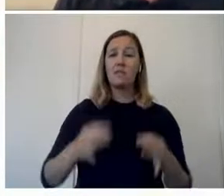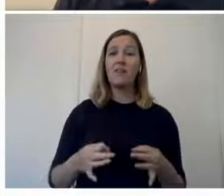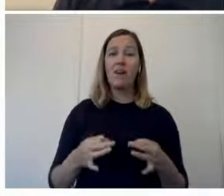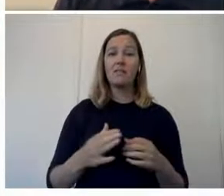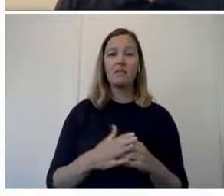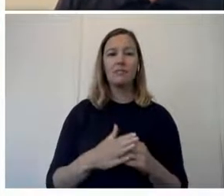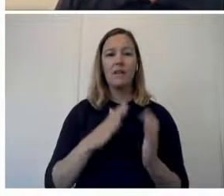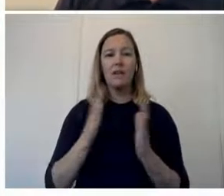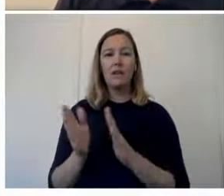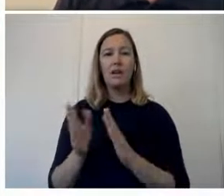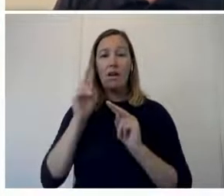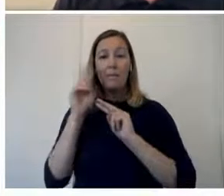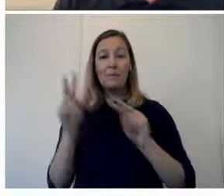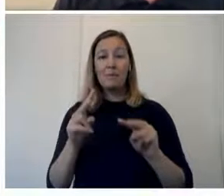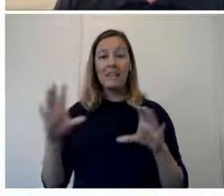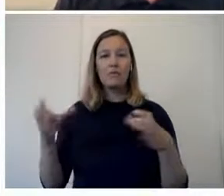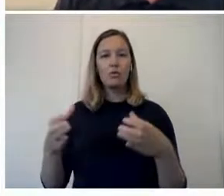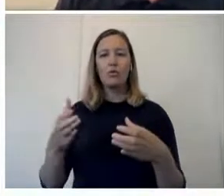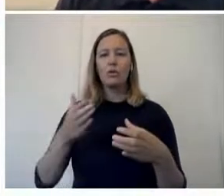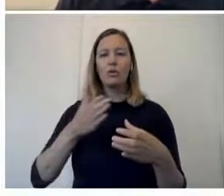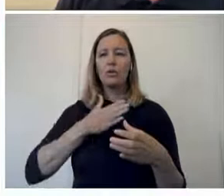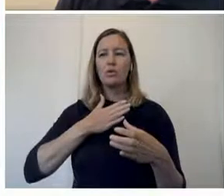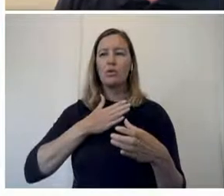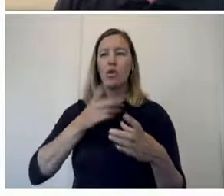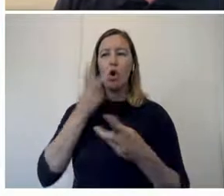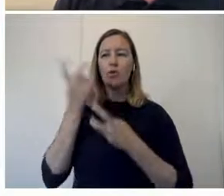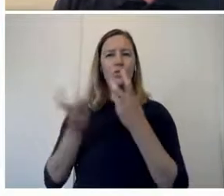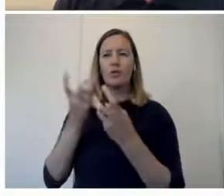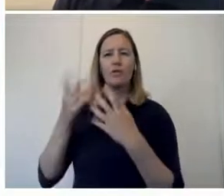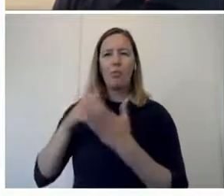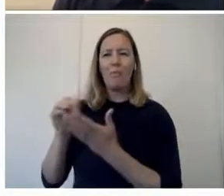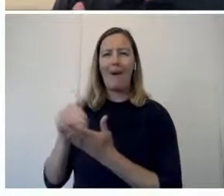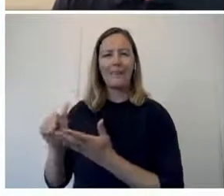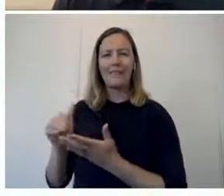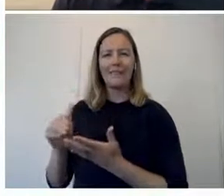Perspective are not looking for your marketing, so they won't find it. You've got to go and find them.